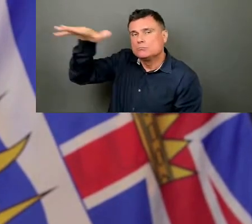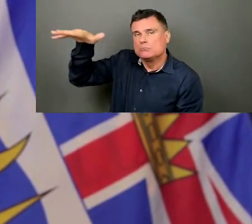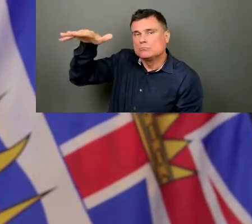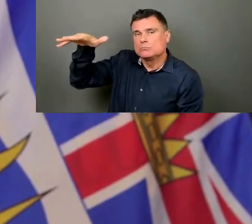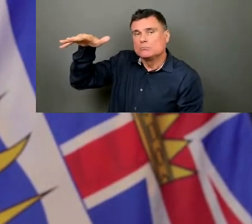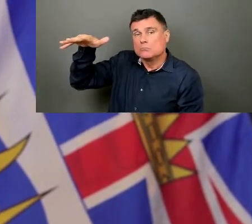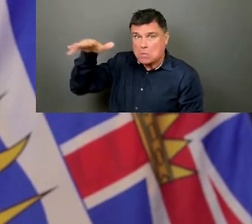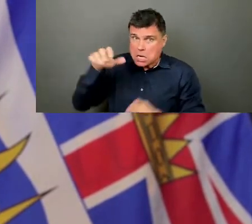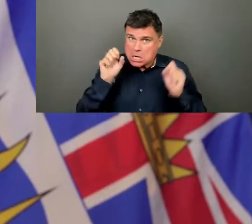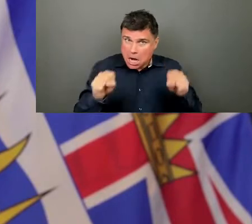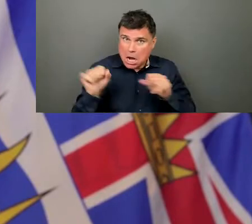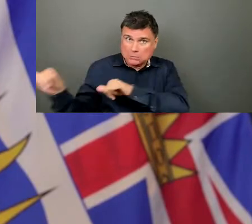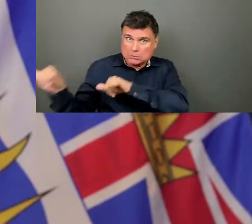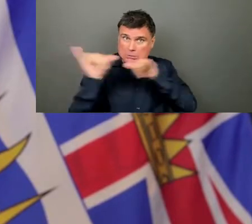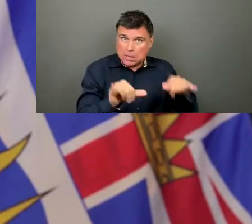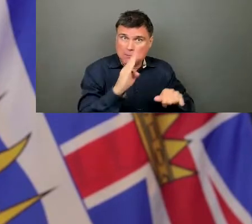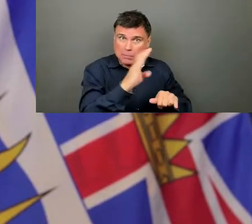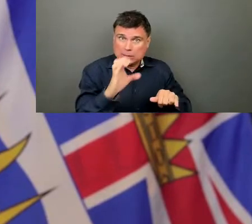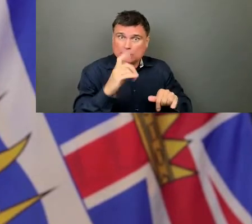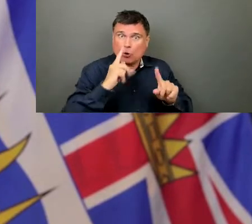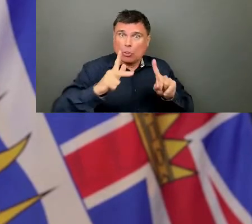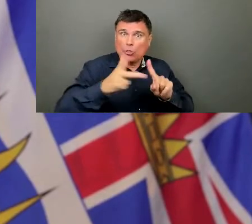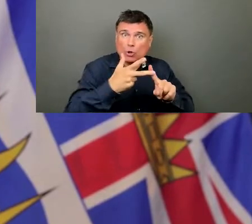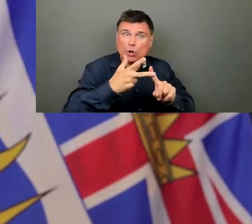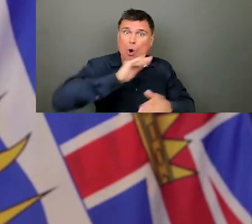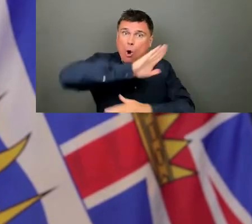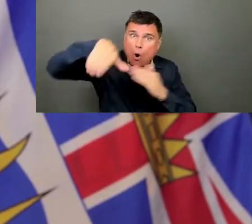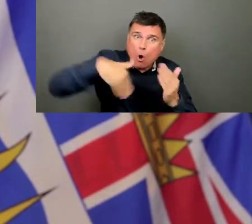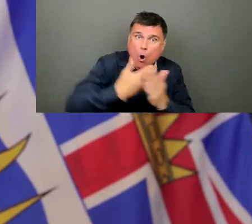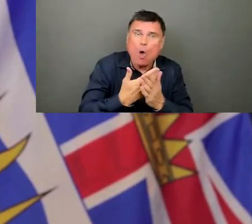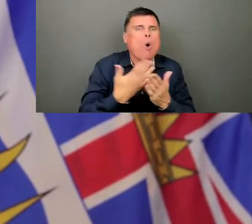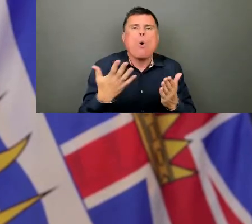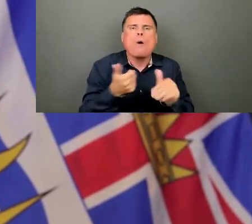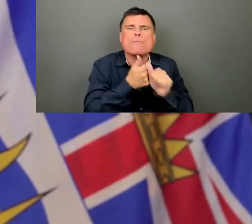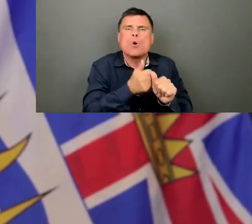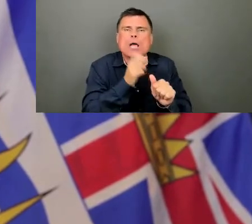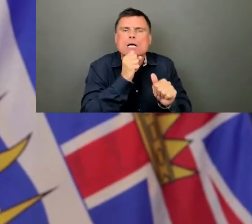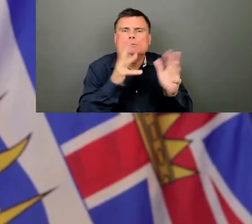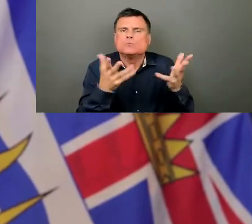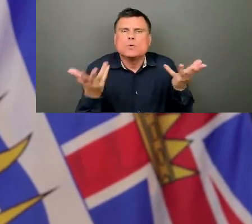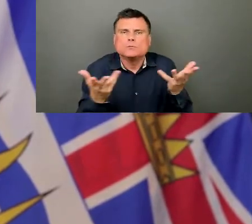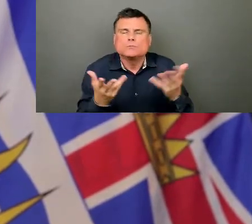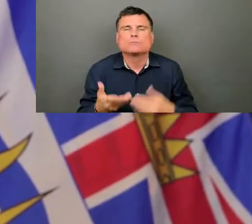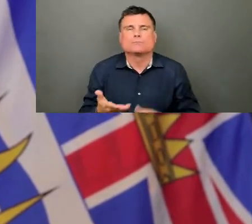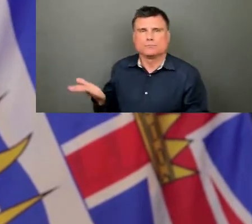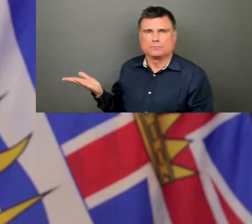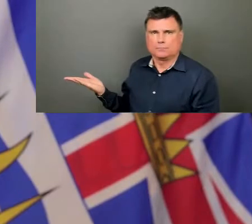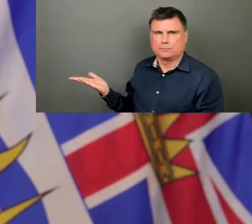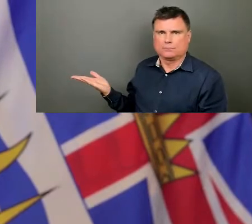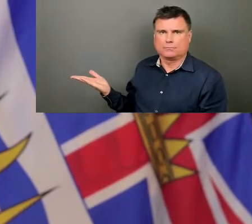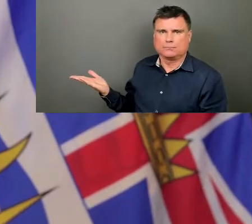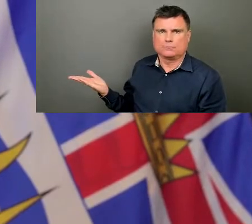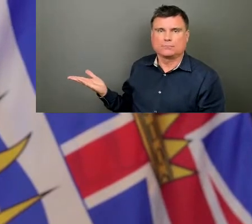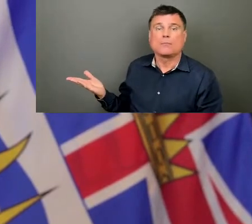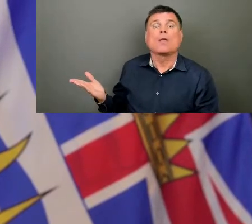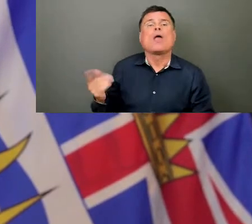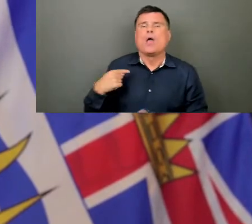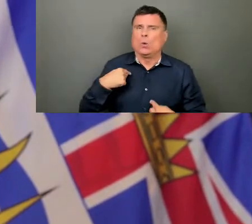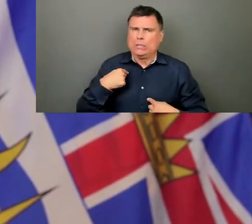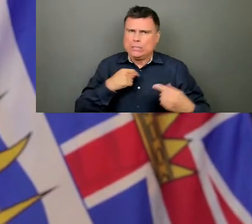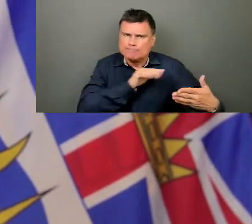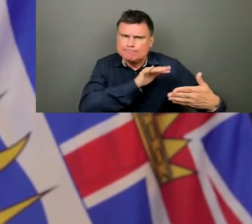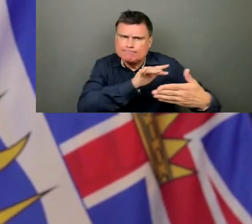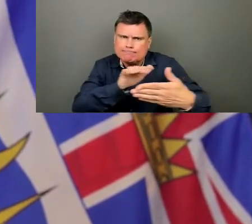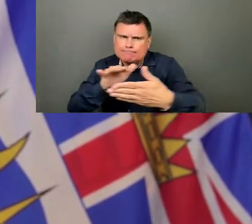data on for some time. So there's two groups of people that we're focusing on right now. One is that there's been some data that